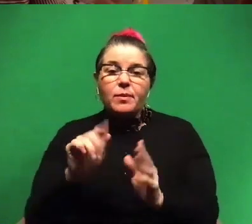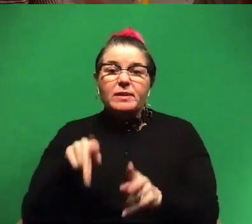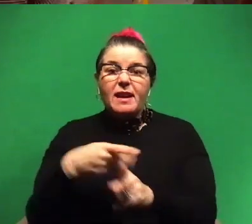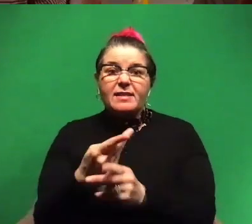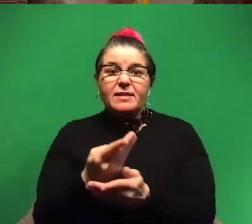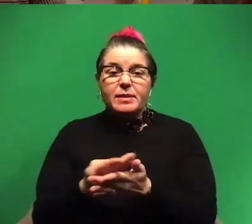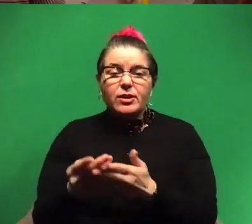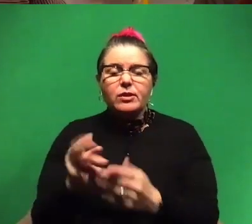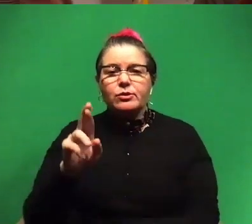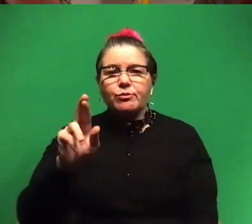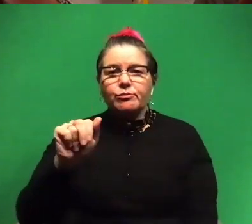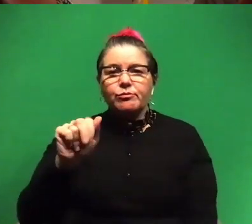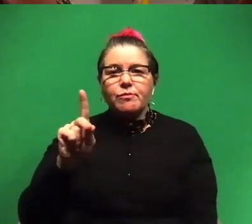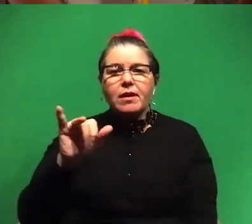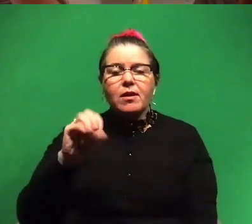materials are radioactive,